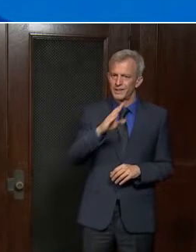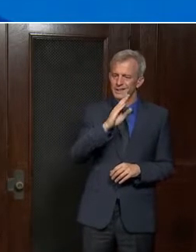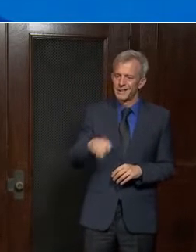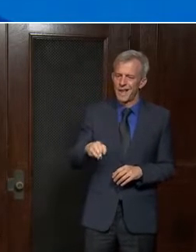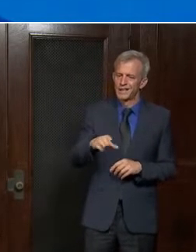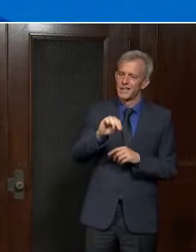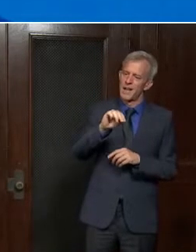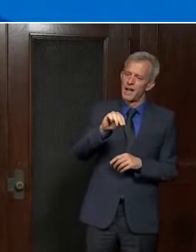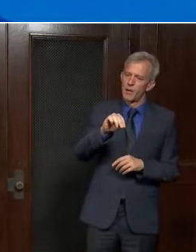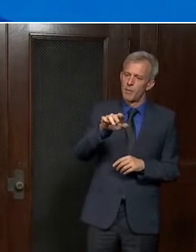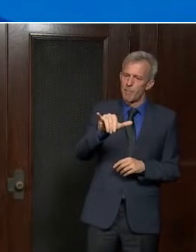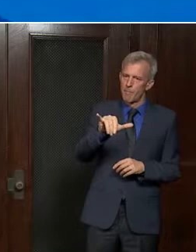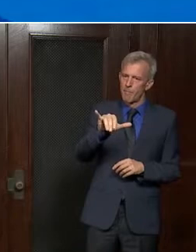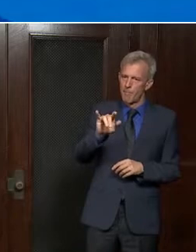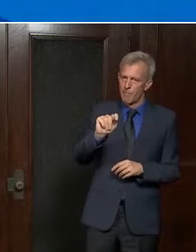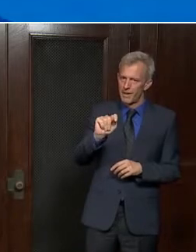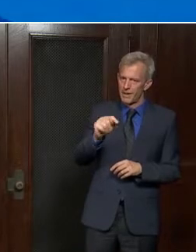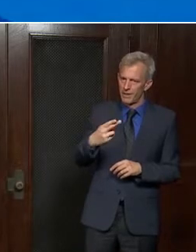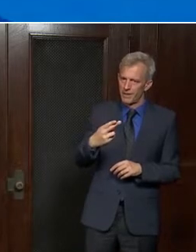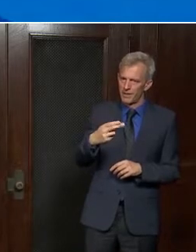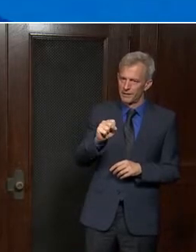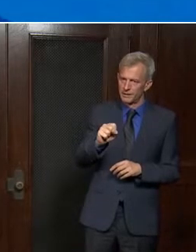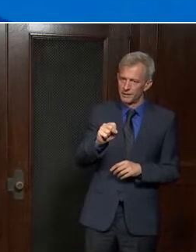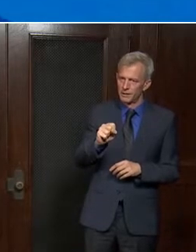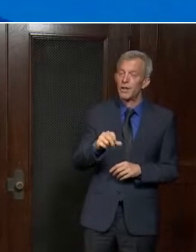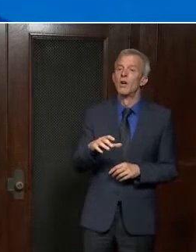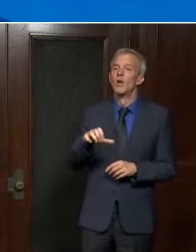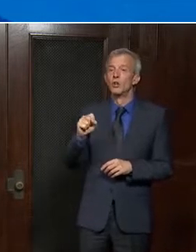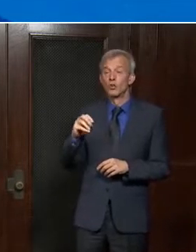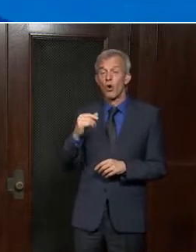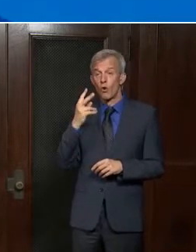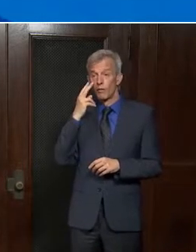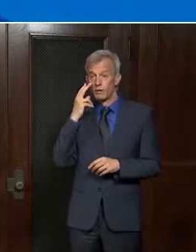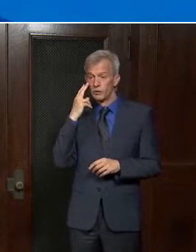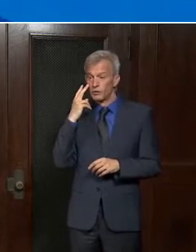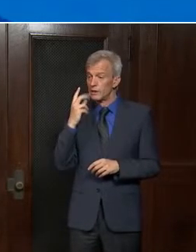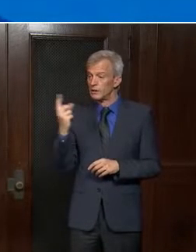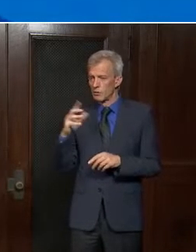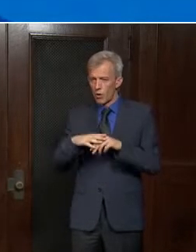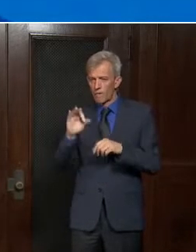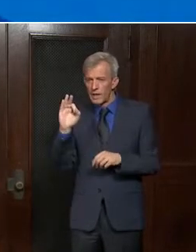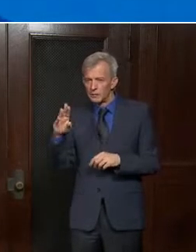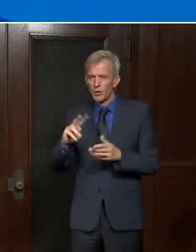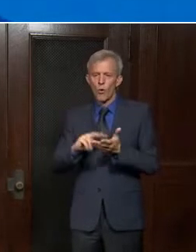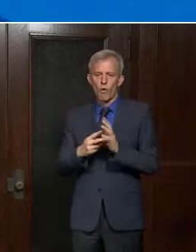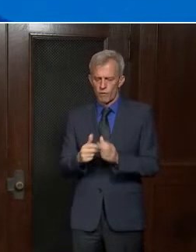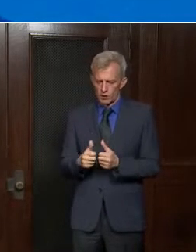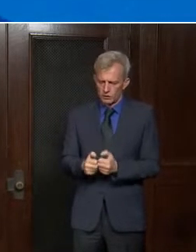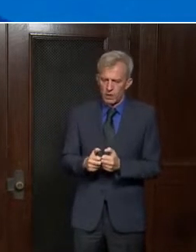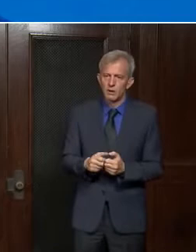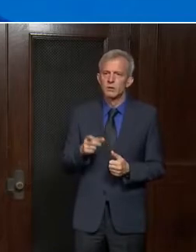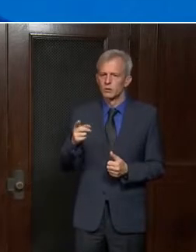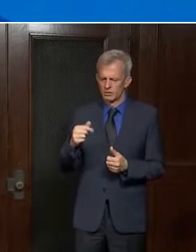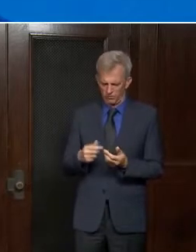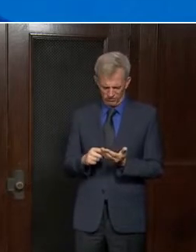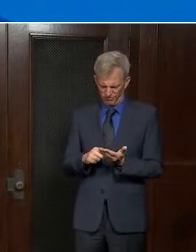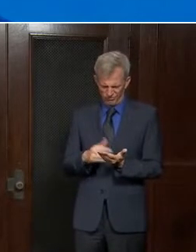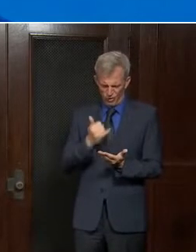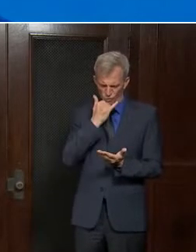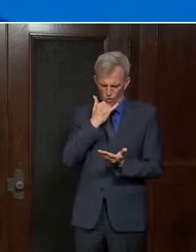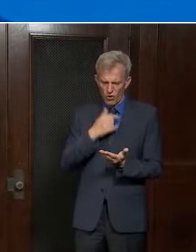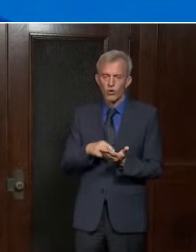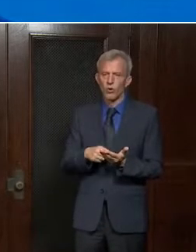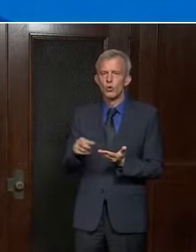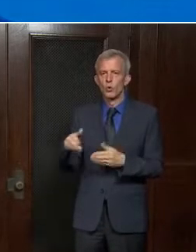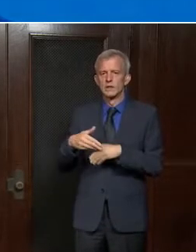coronavirus.lacity.org/myths. Check it out today, so the next time your friend texts you or you see something up on Facebook, you can point them to the truth. We will learn